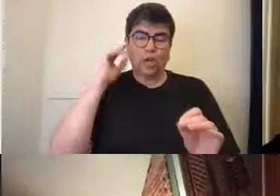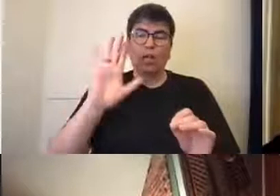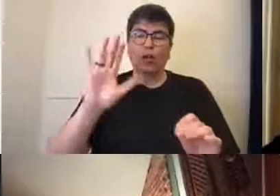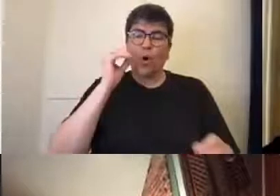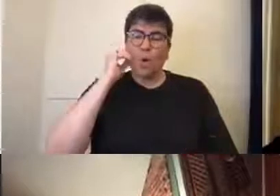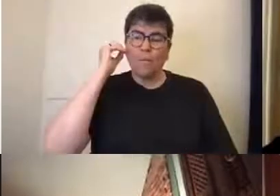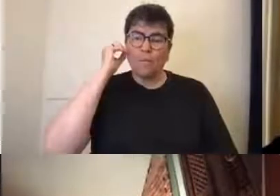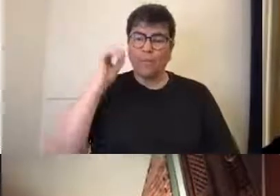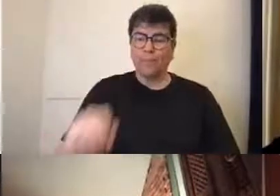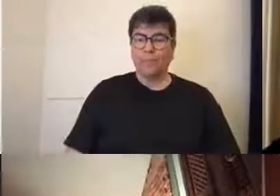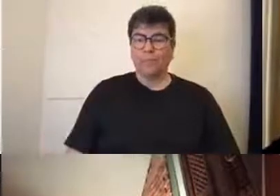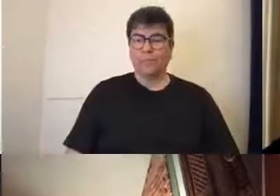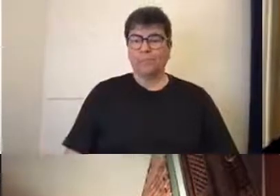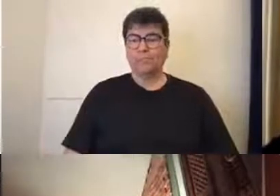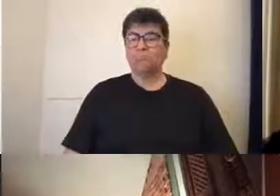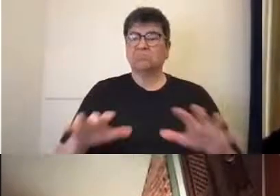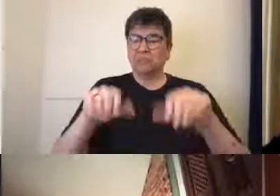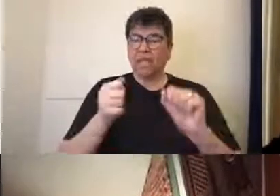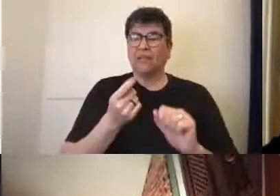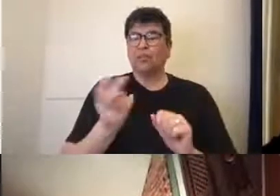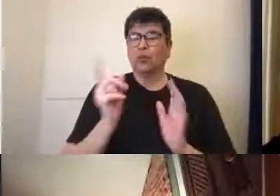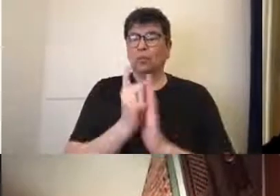home? Take a few minutes.